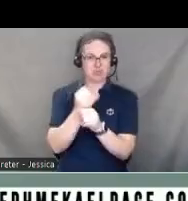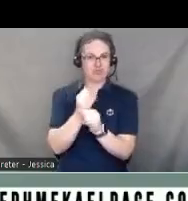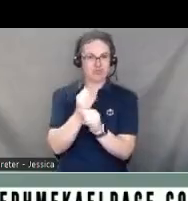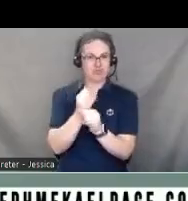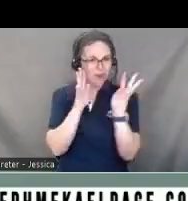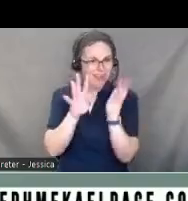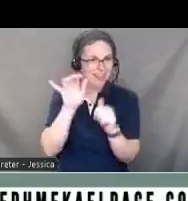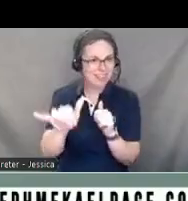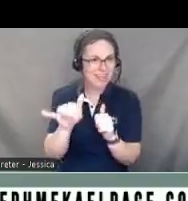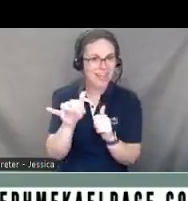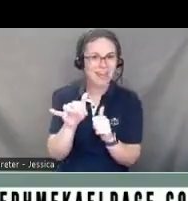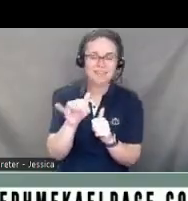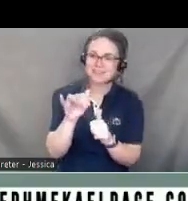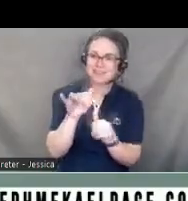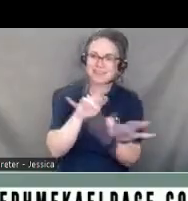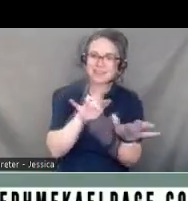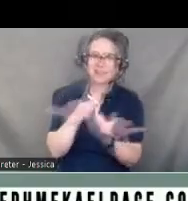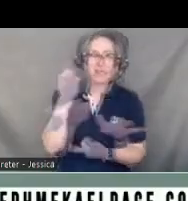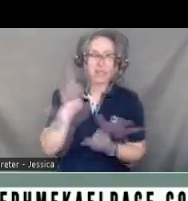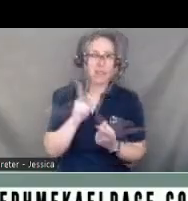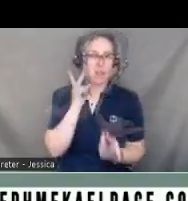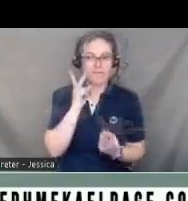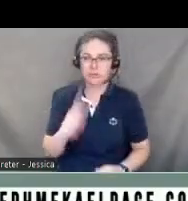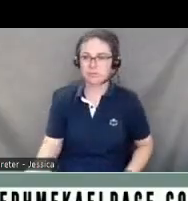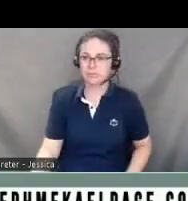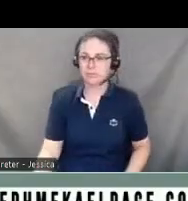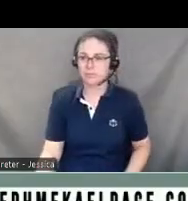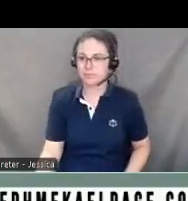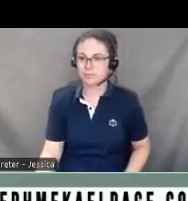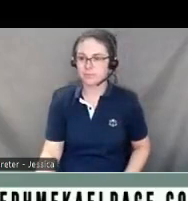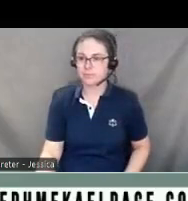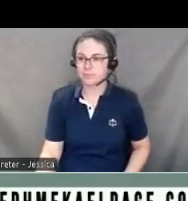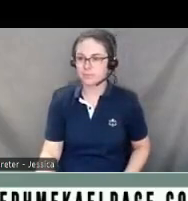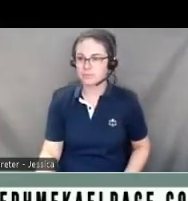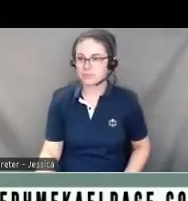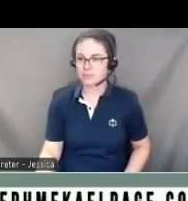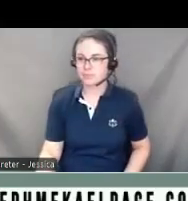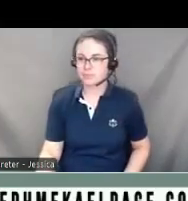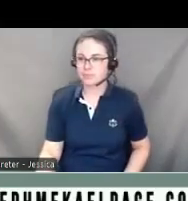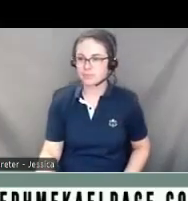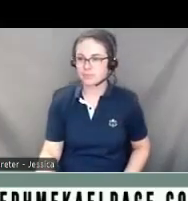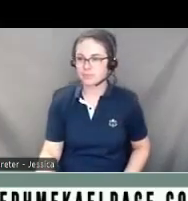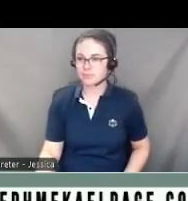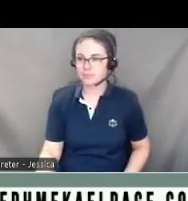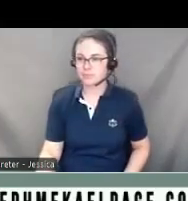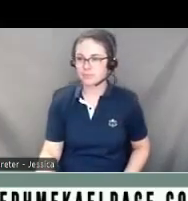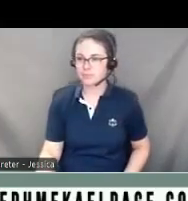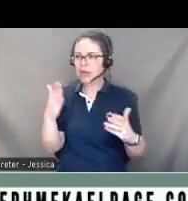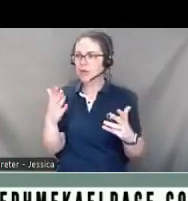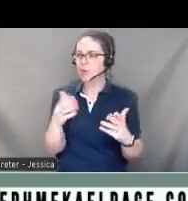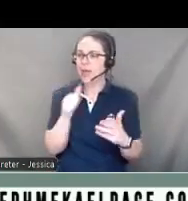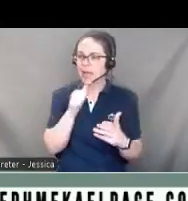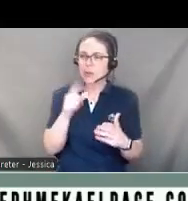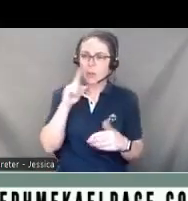Miguel? It's a typeface that is good. Intellectual debate. Okay, so Greg says I do not know